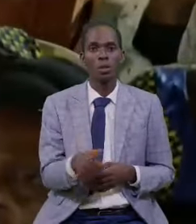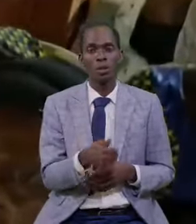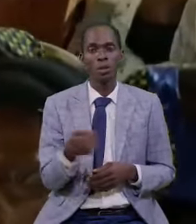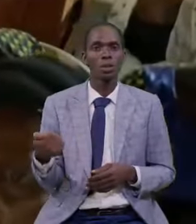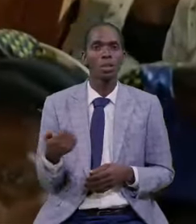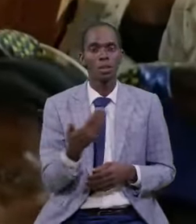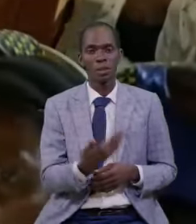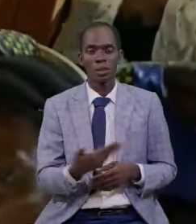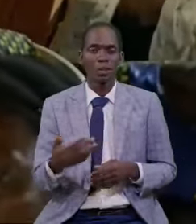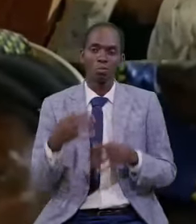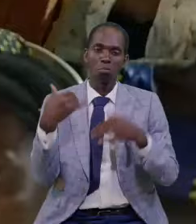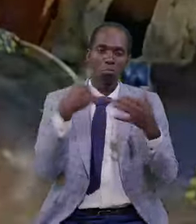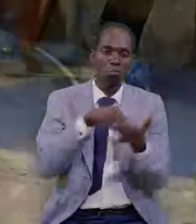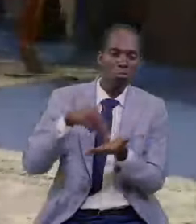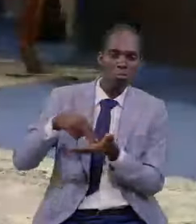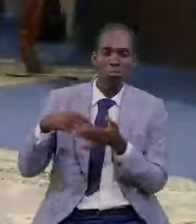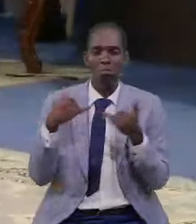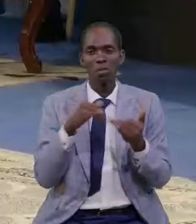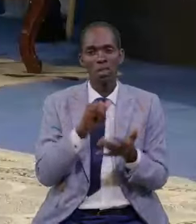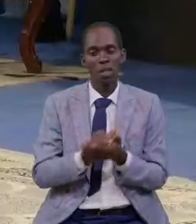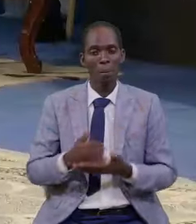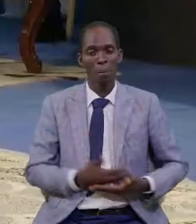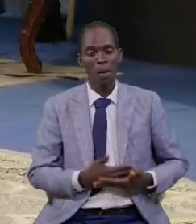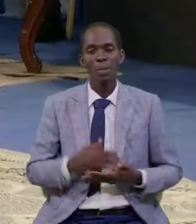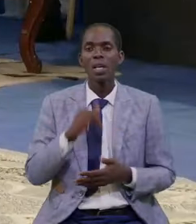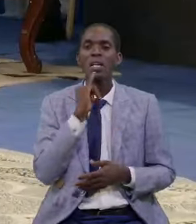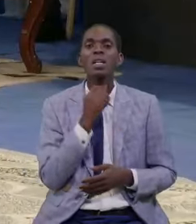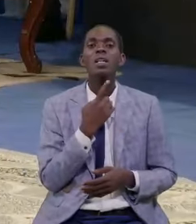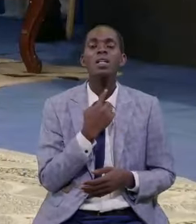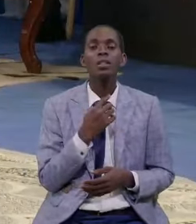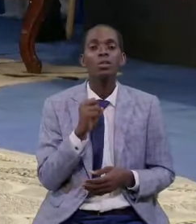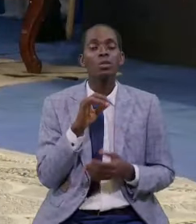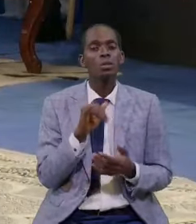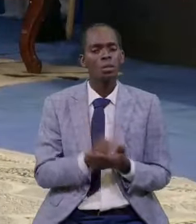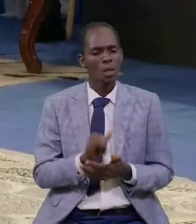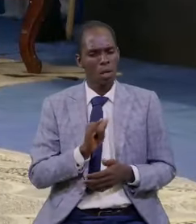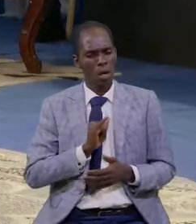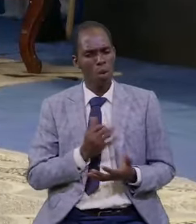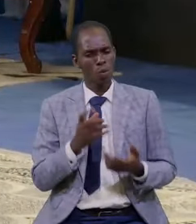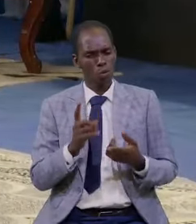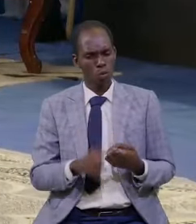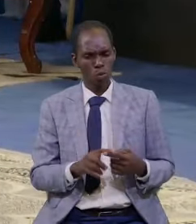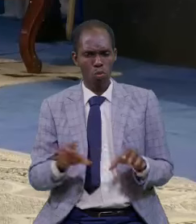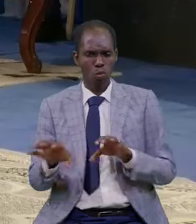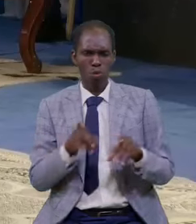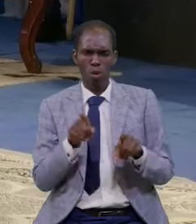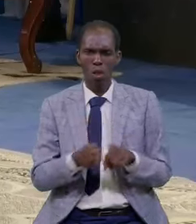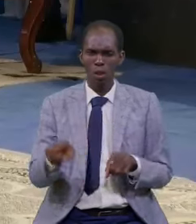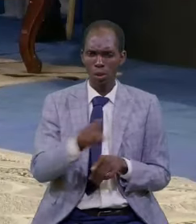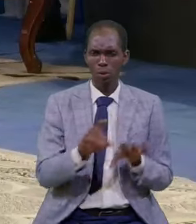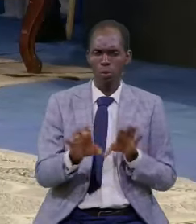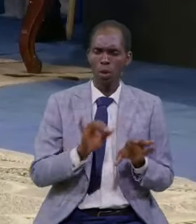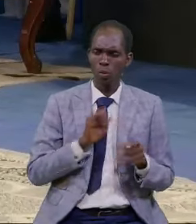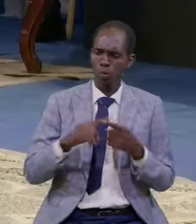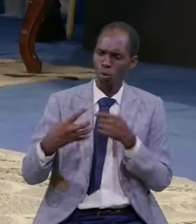playing, that baby is thirsty, so that I want to do like they're doing. I want to rise like they're rising. I want